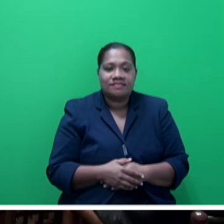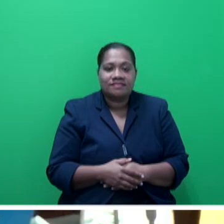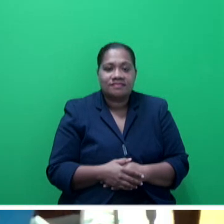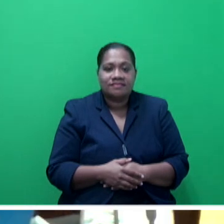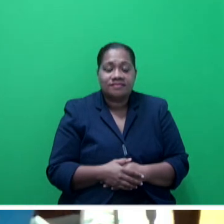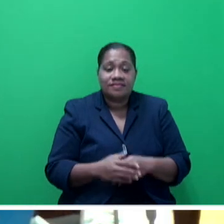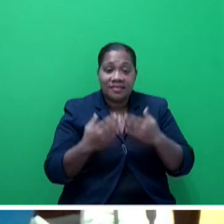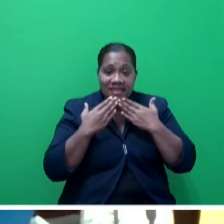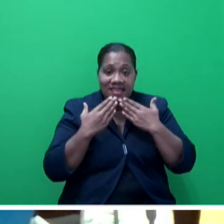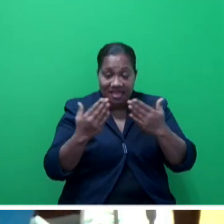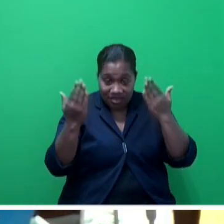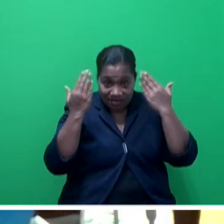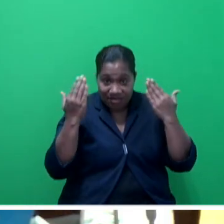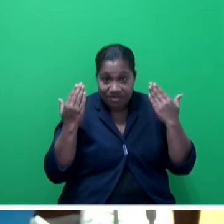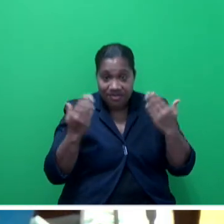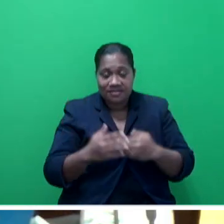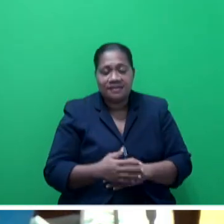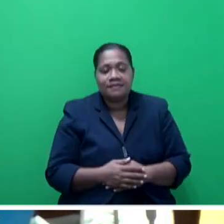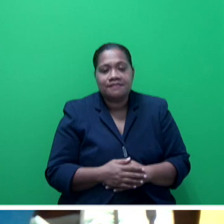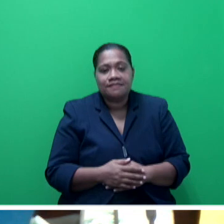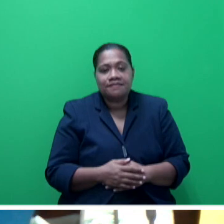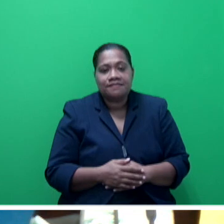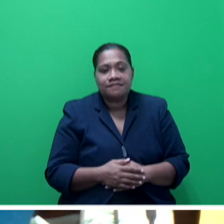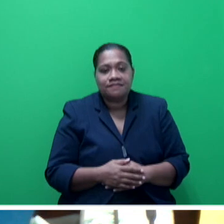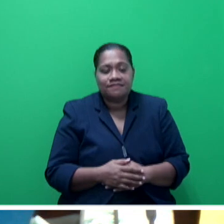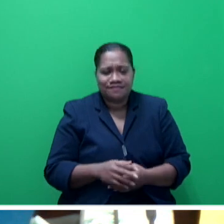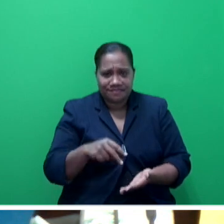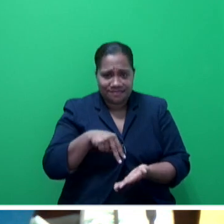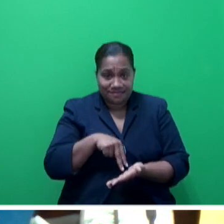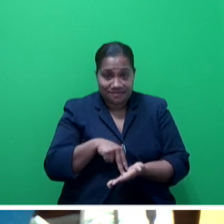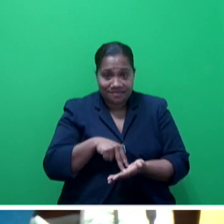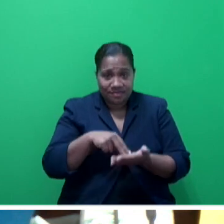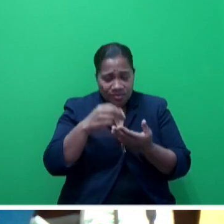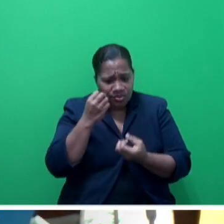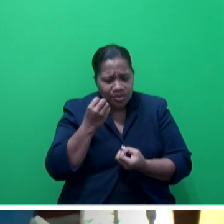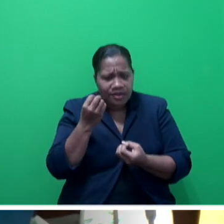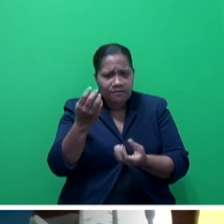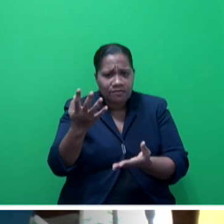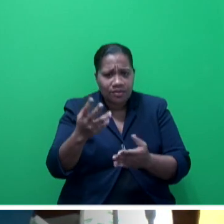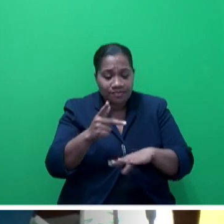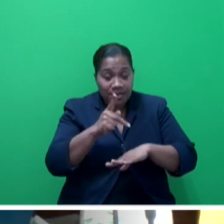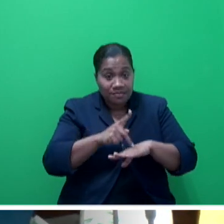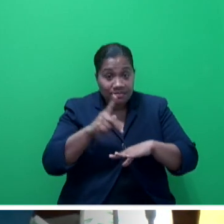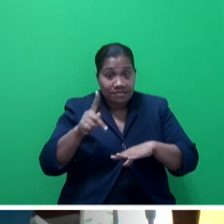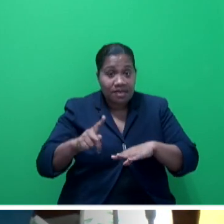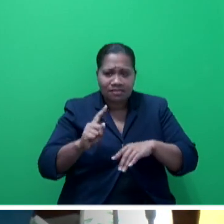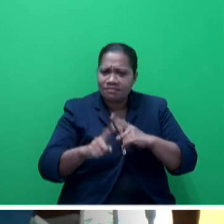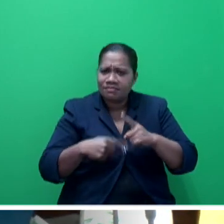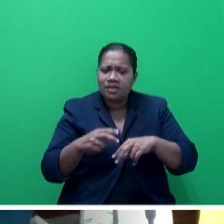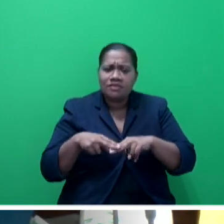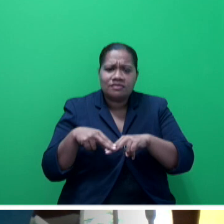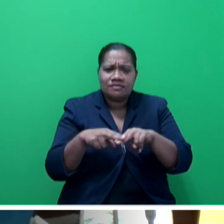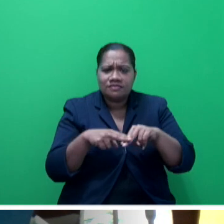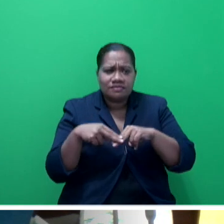Thank you, Mr. Speaker, sir. Mr. Speaker, sir, I rise to inform Parliament about Fiji's emissions